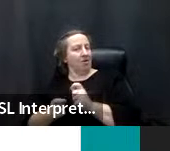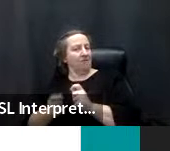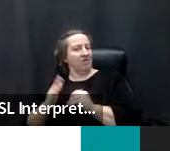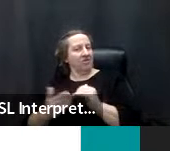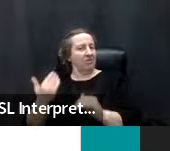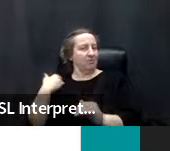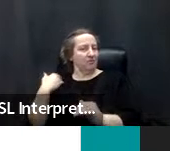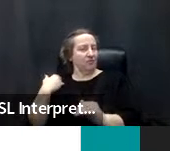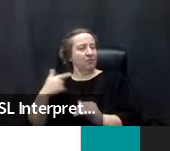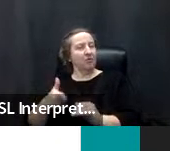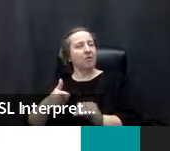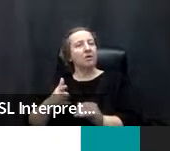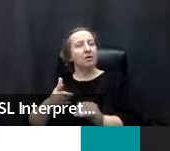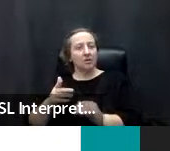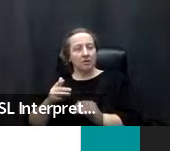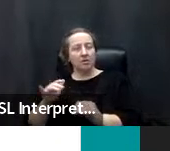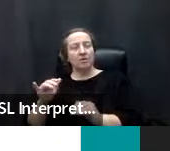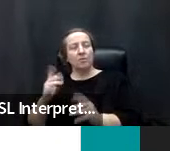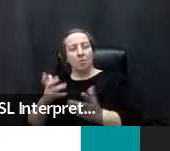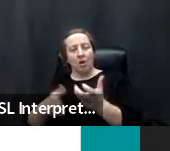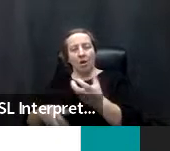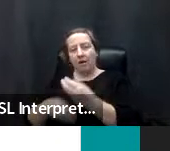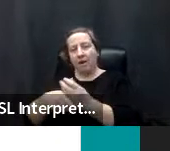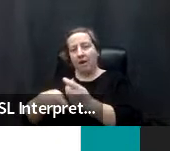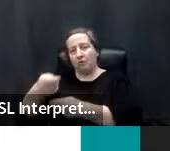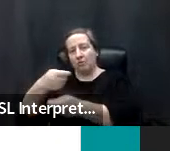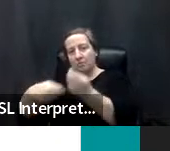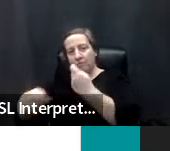the replacement of the North Portland Harbor Bridge.